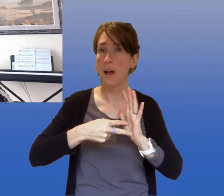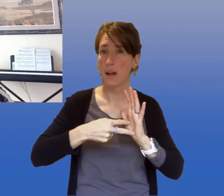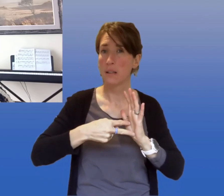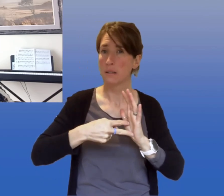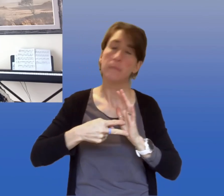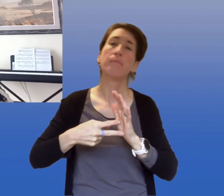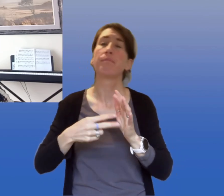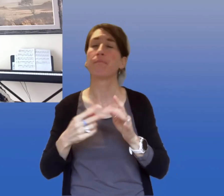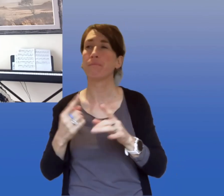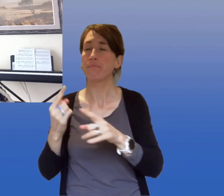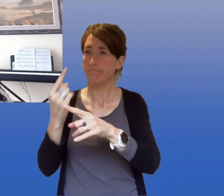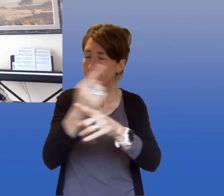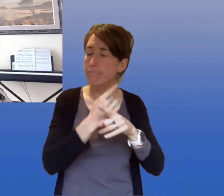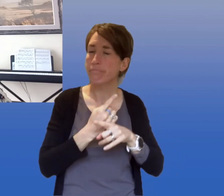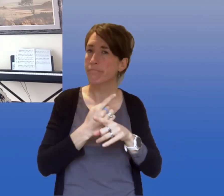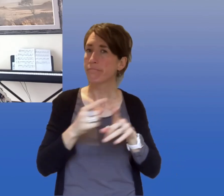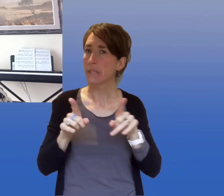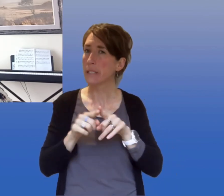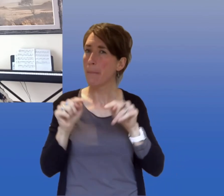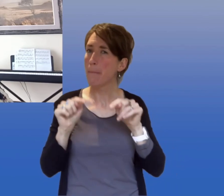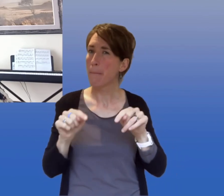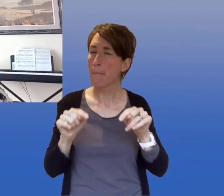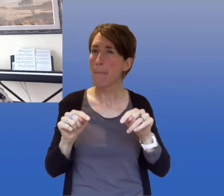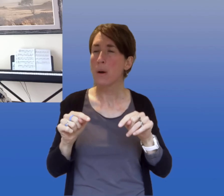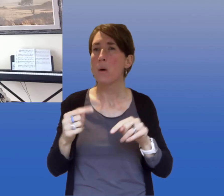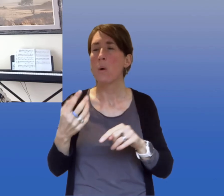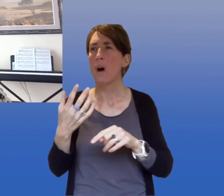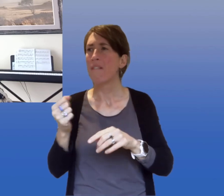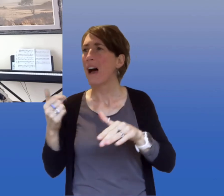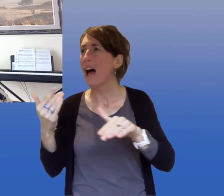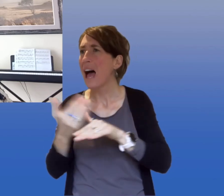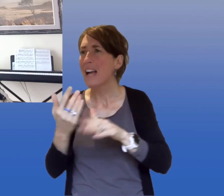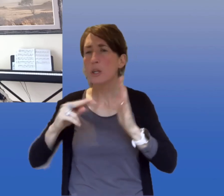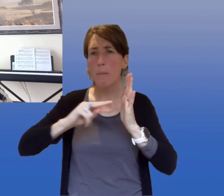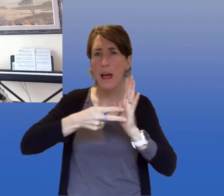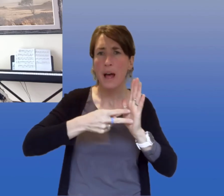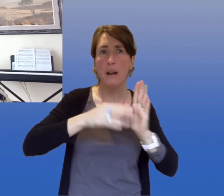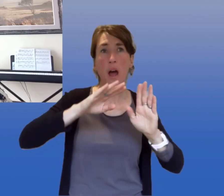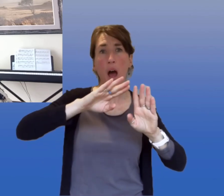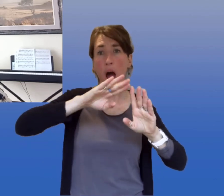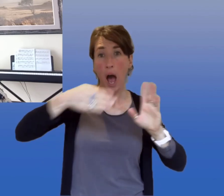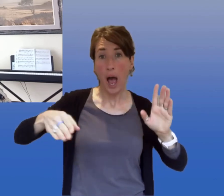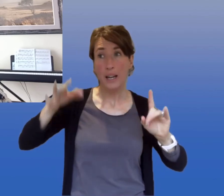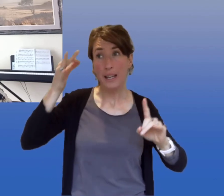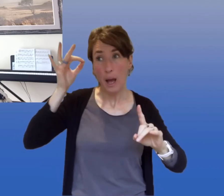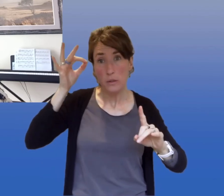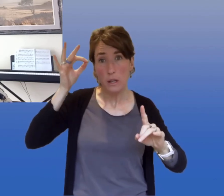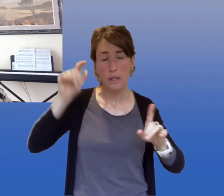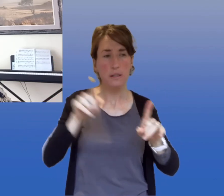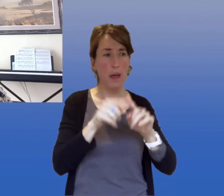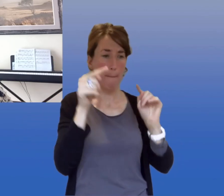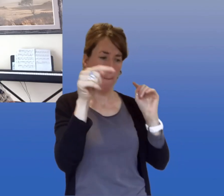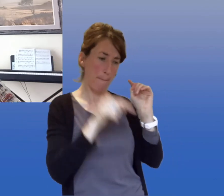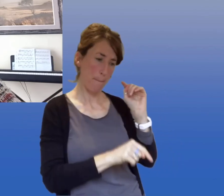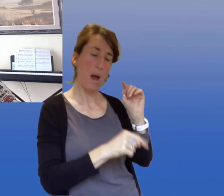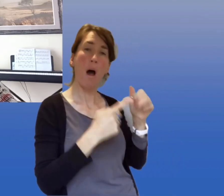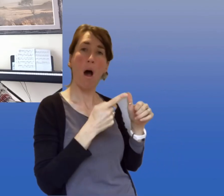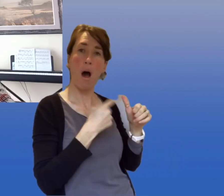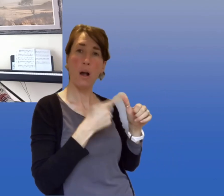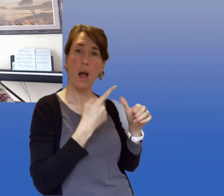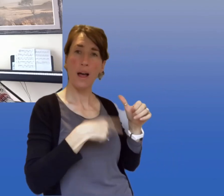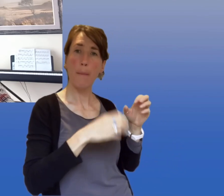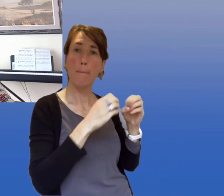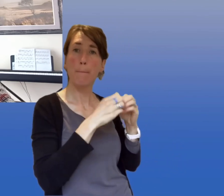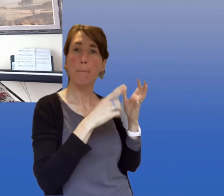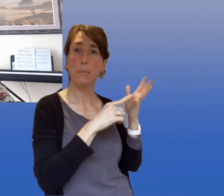updates on our child poverty action plans. So we do that in partnership with local authorities and more broadly. So we have an action